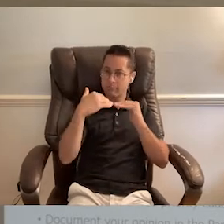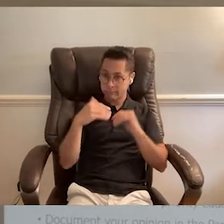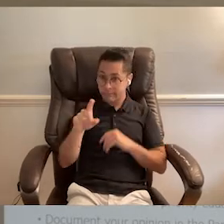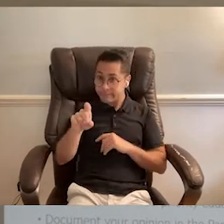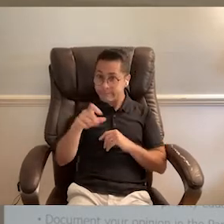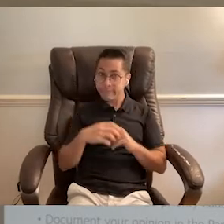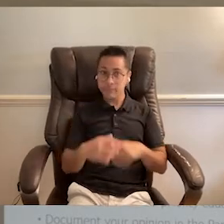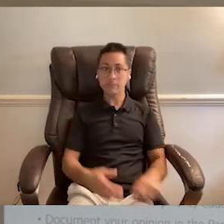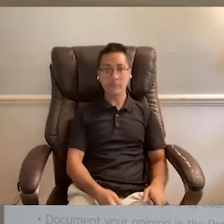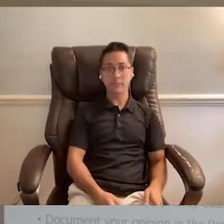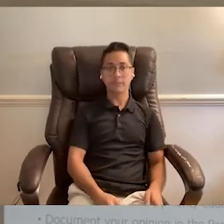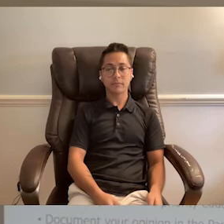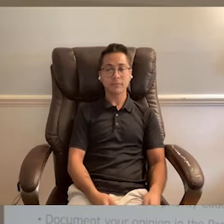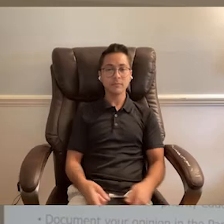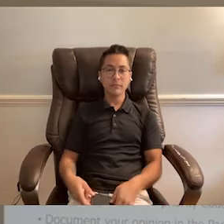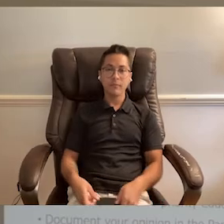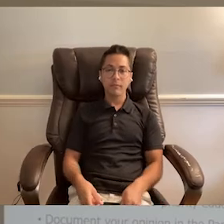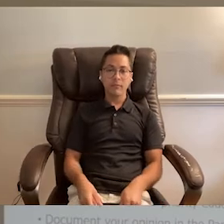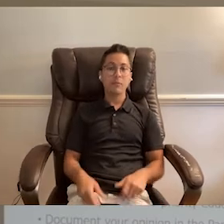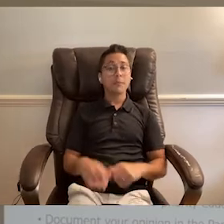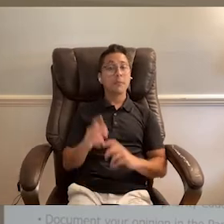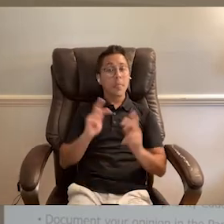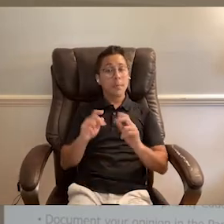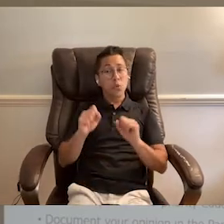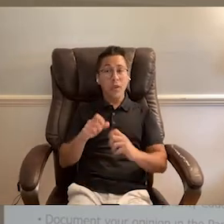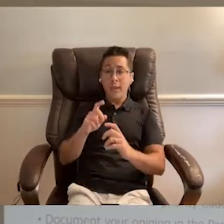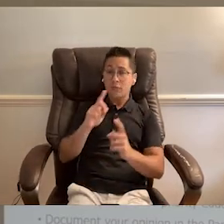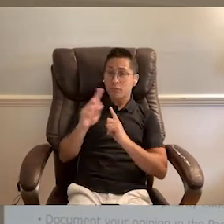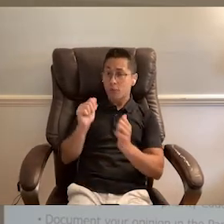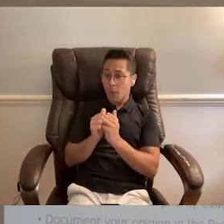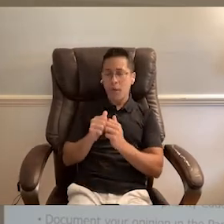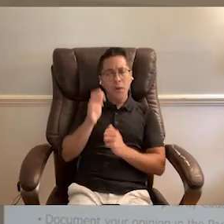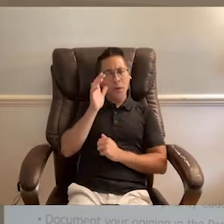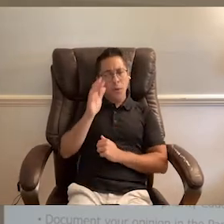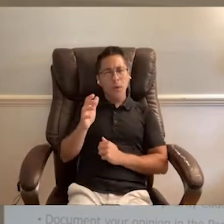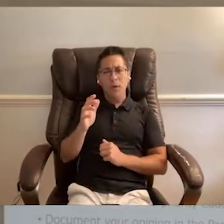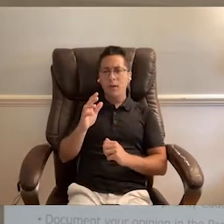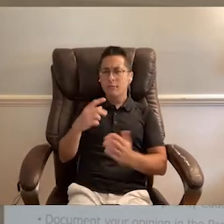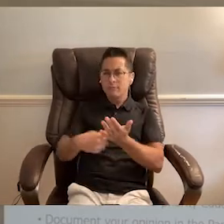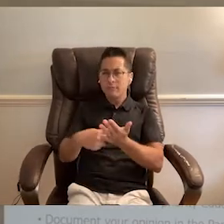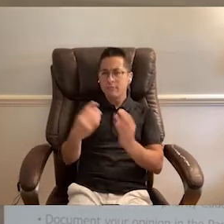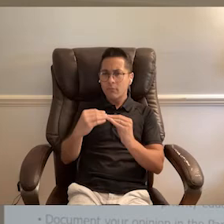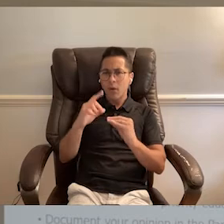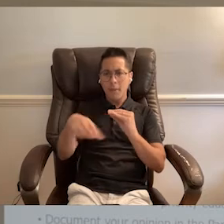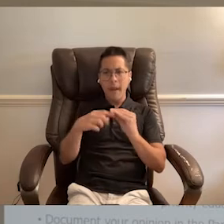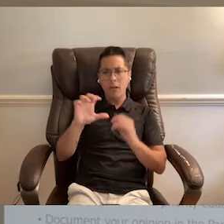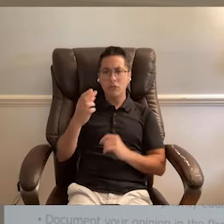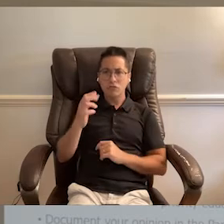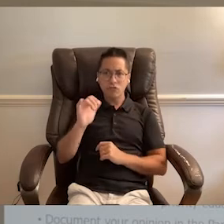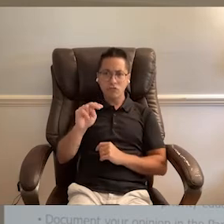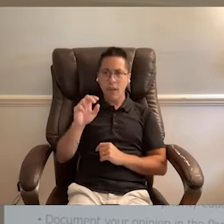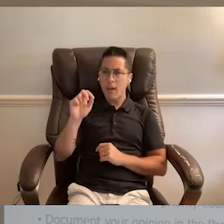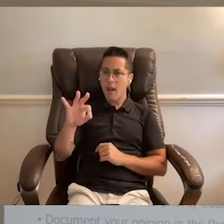Okay. People to talk to. So we're going to talk a little bit more when I get to it about chain of command and how to not jump